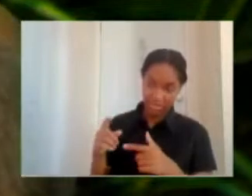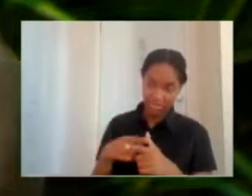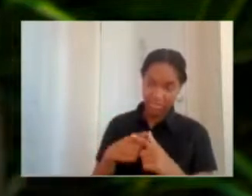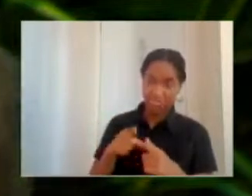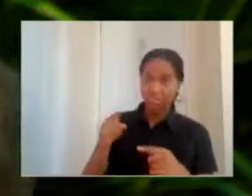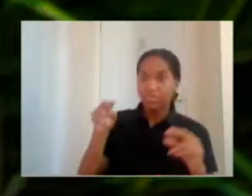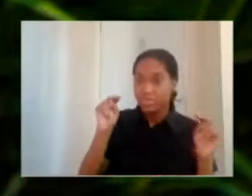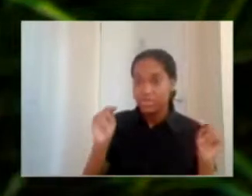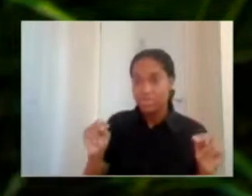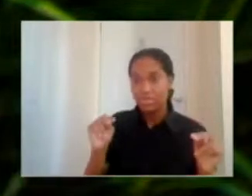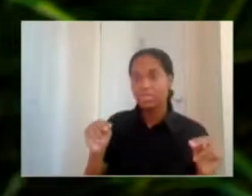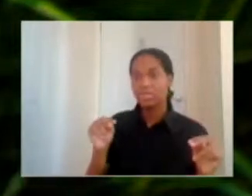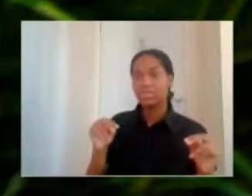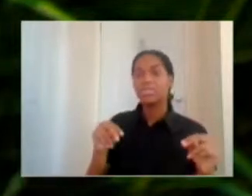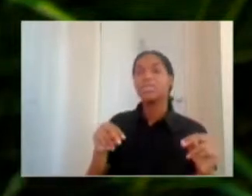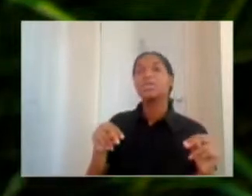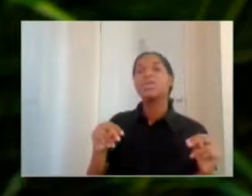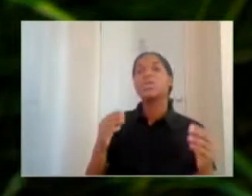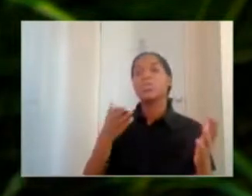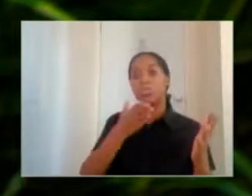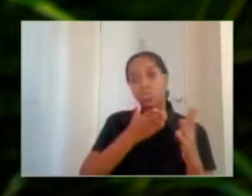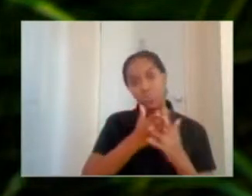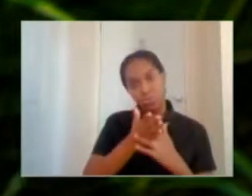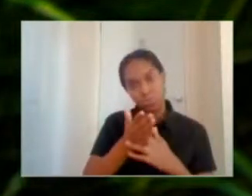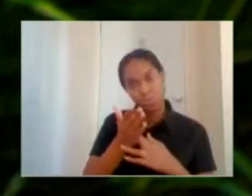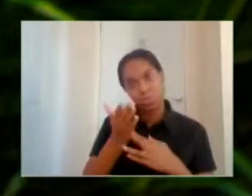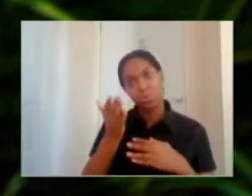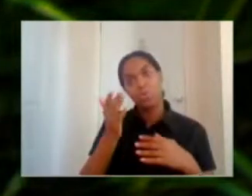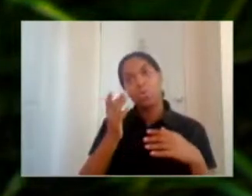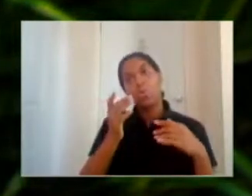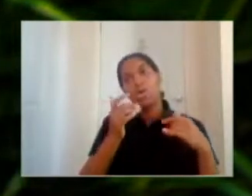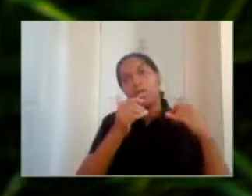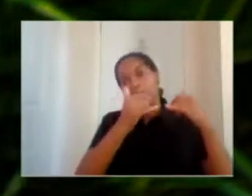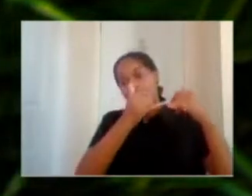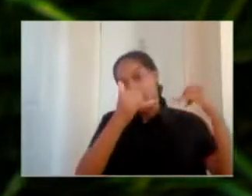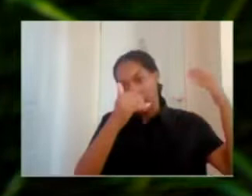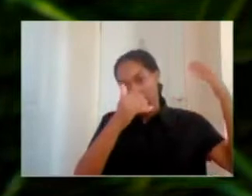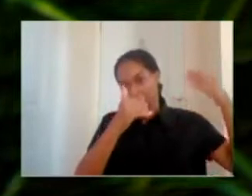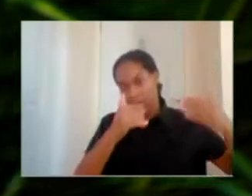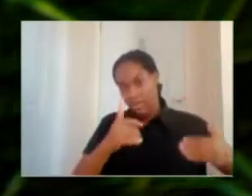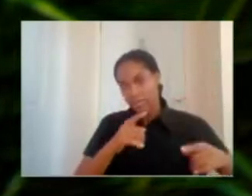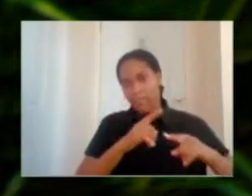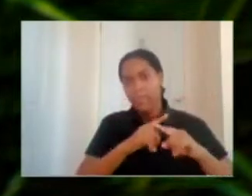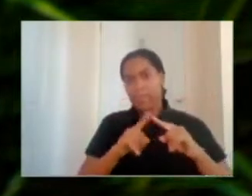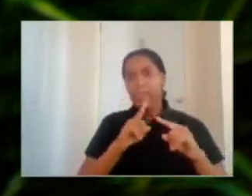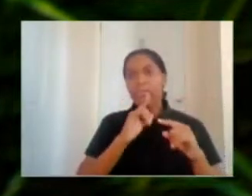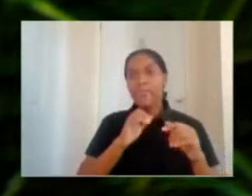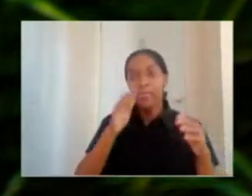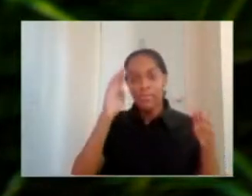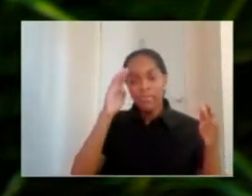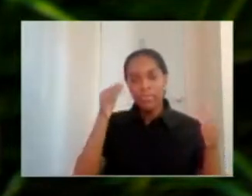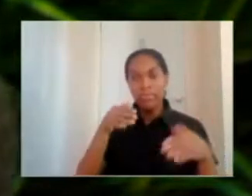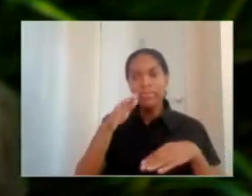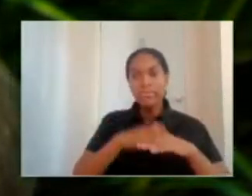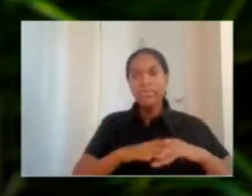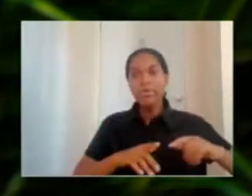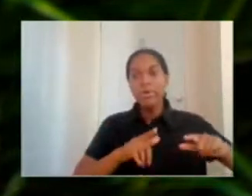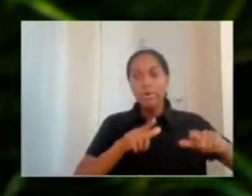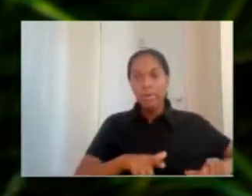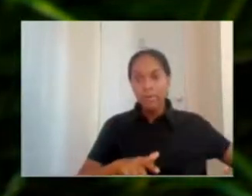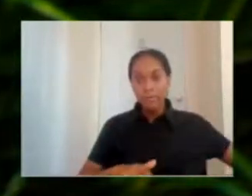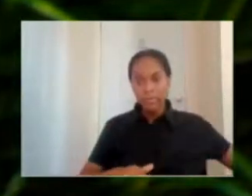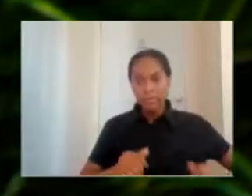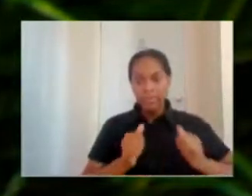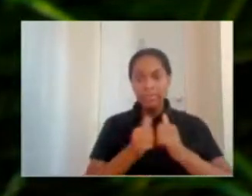to certainly enable it through the whole line. But in fact, focus on the low end with the